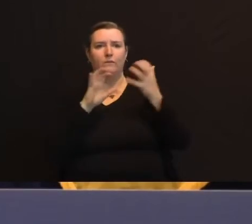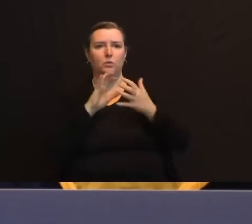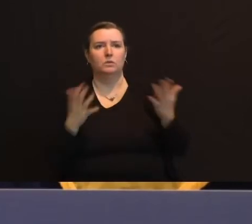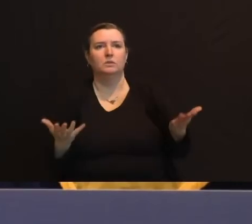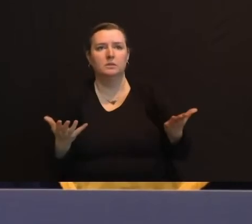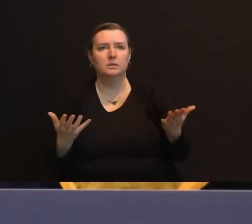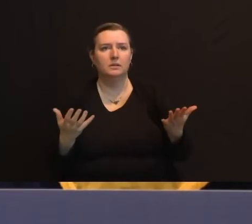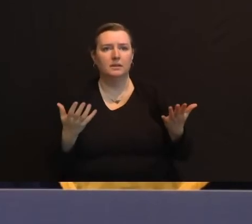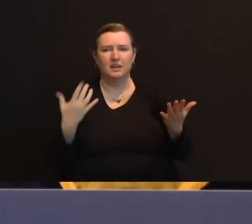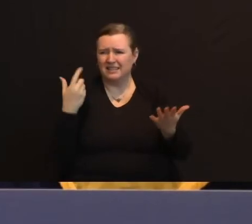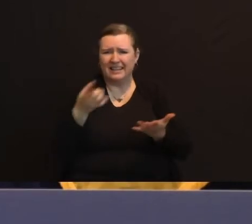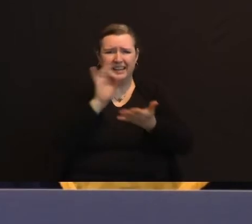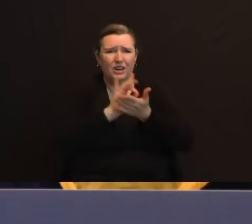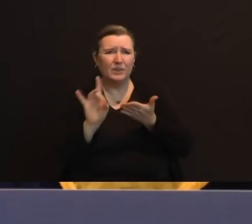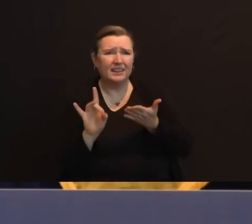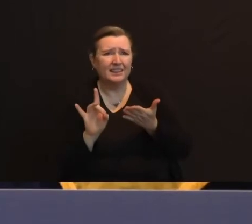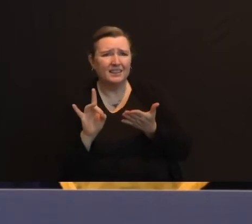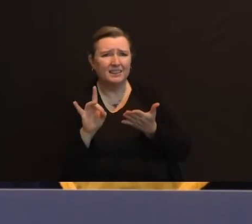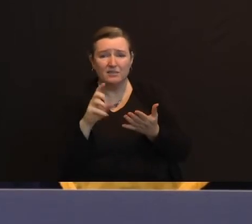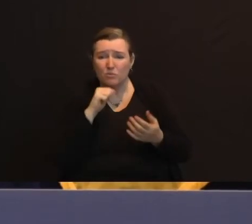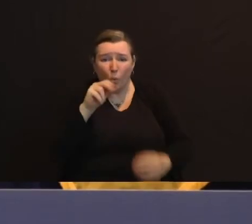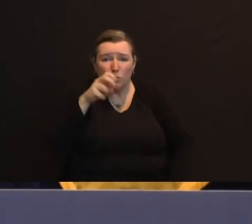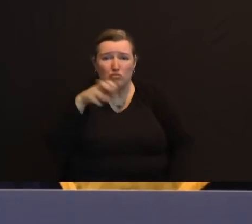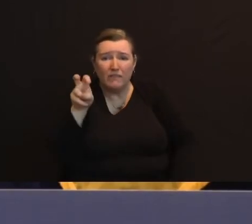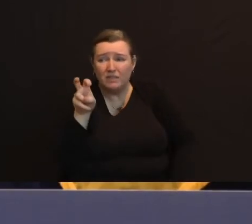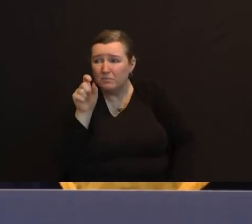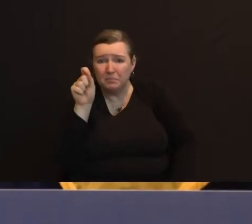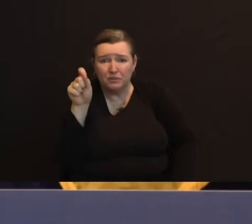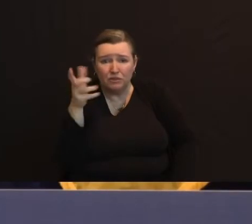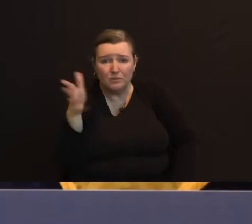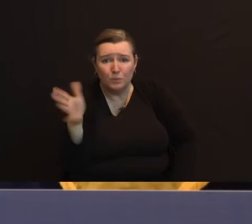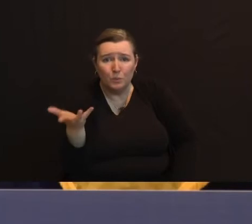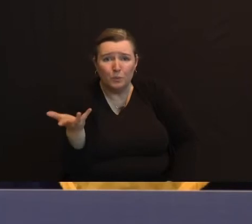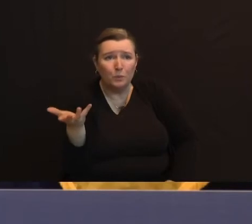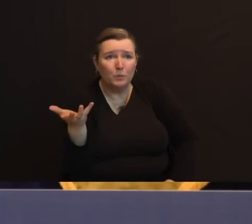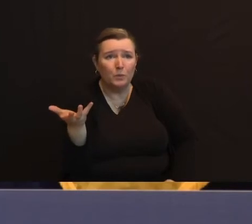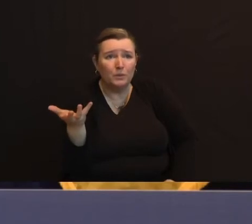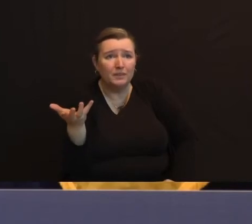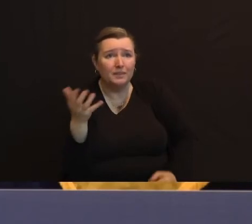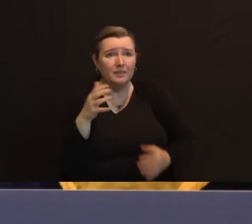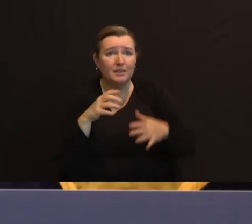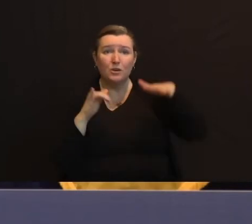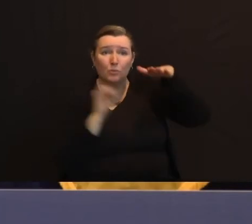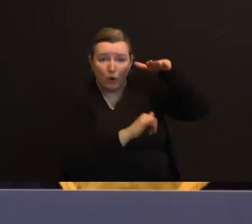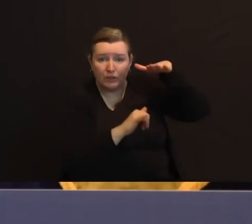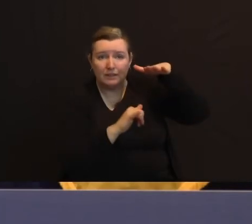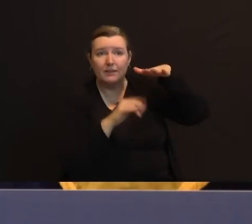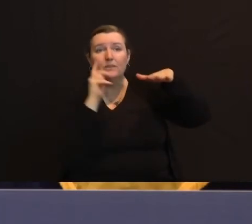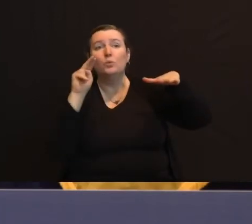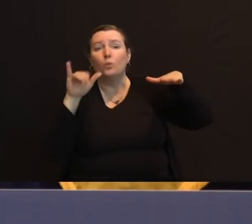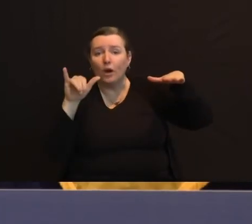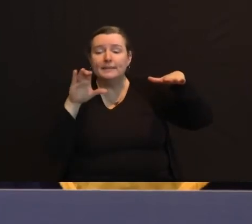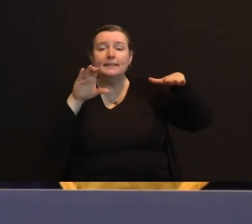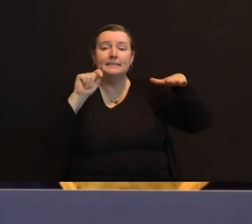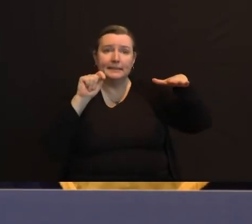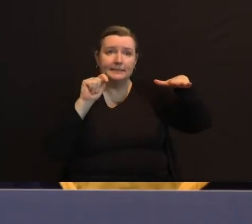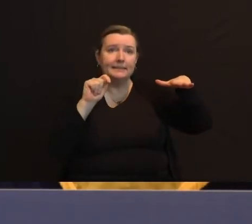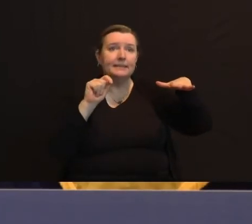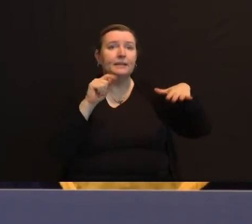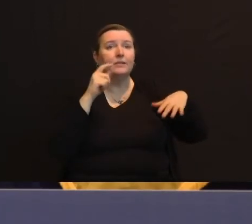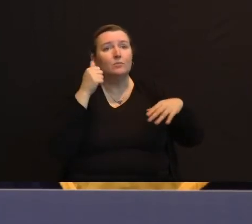period. When we started doing this quarantine with New York and Connecticut, we had beaten the back of the curve down,